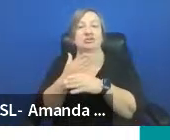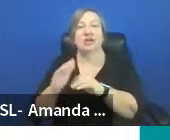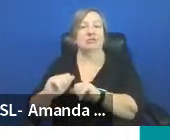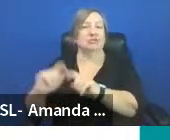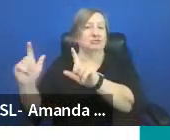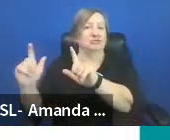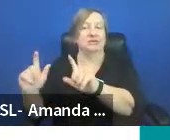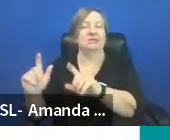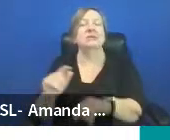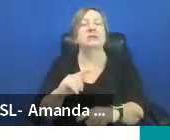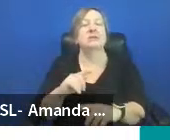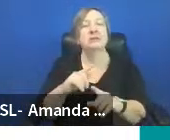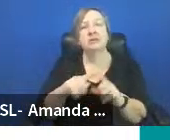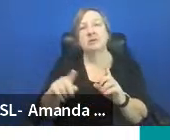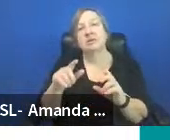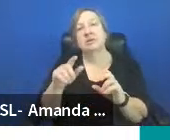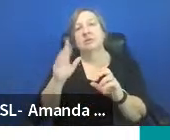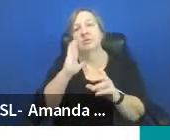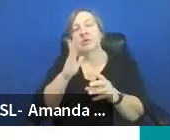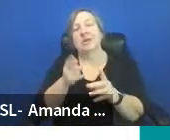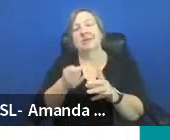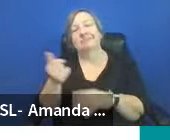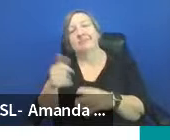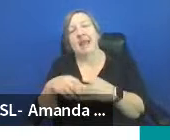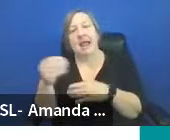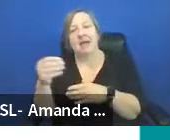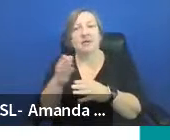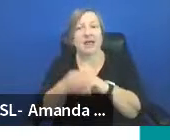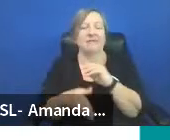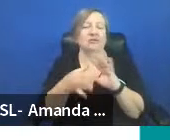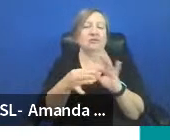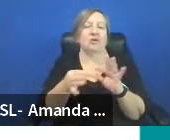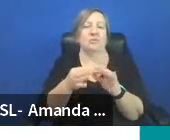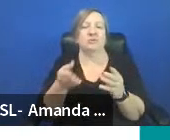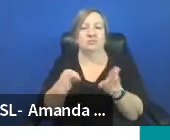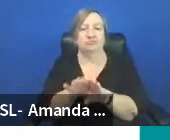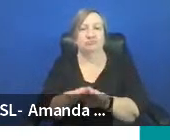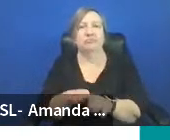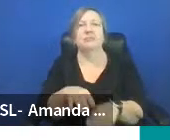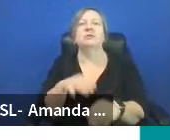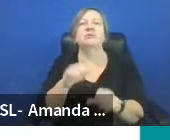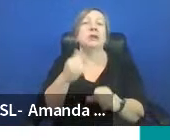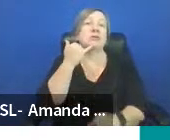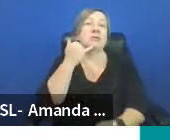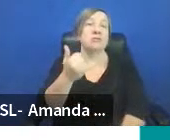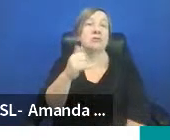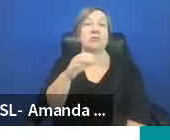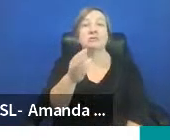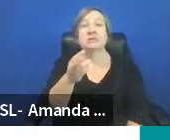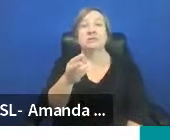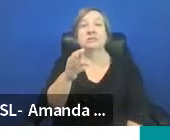once the public comment period concludes. To comment by phone, you may dial